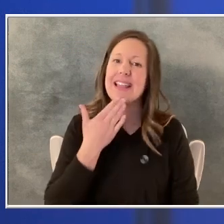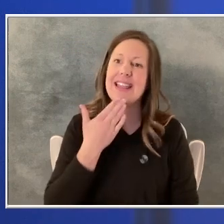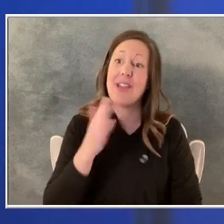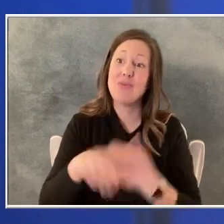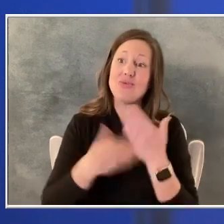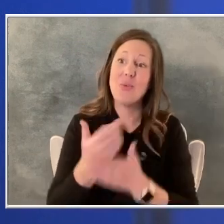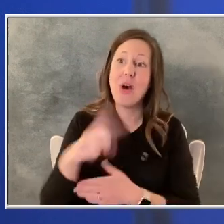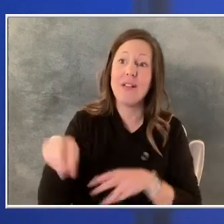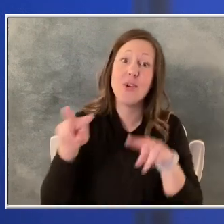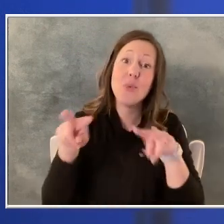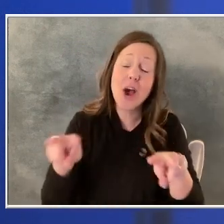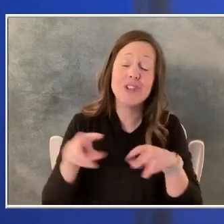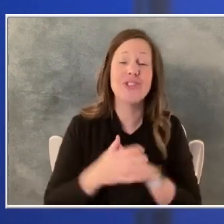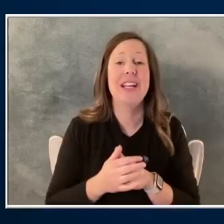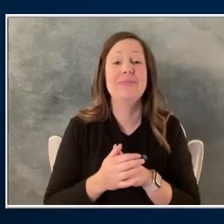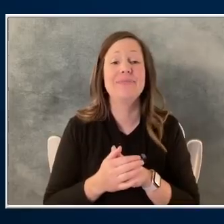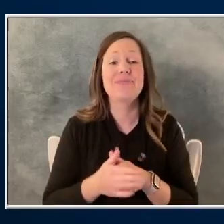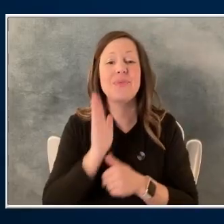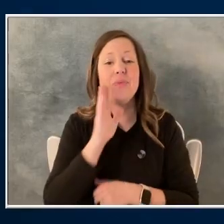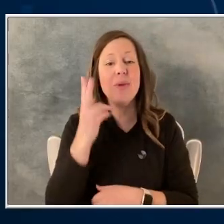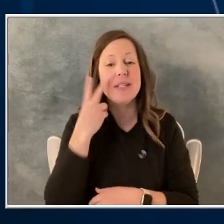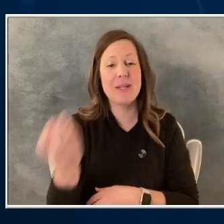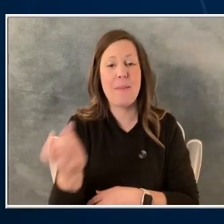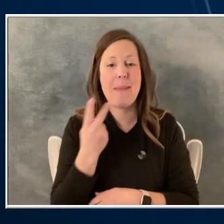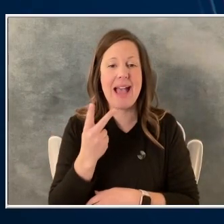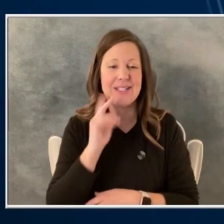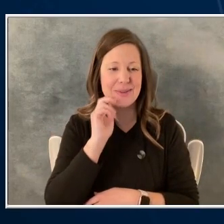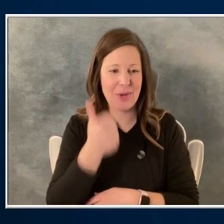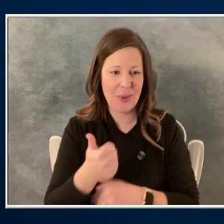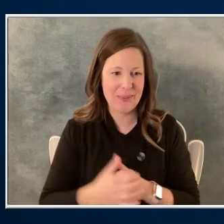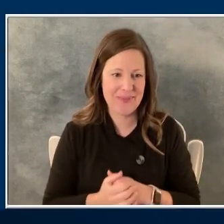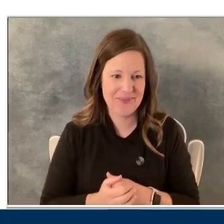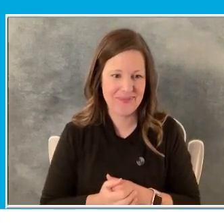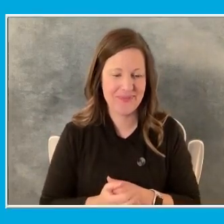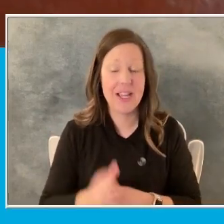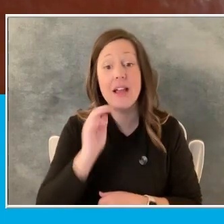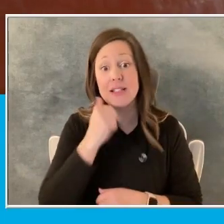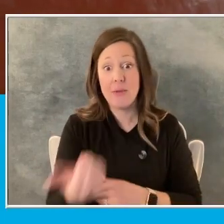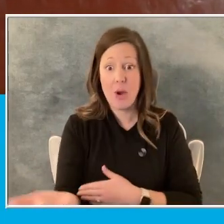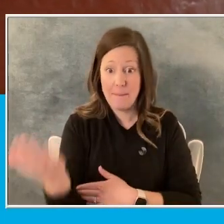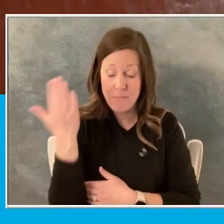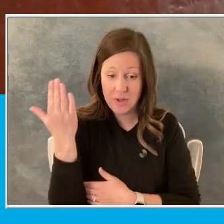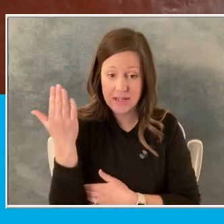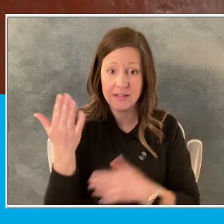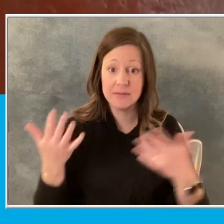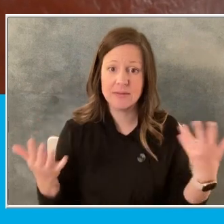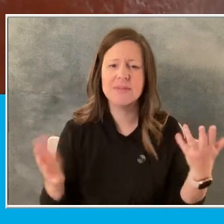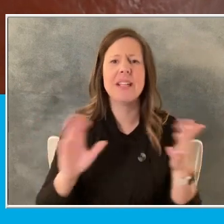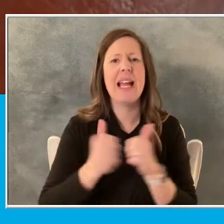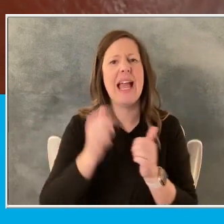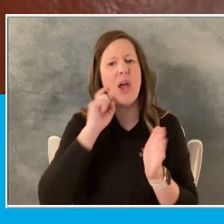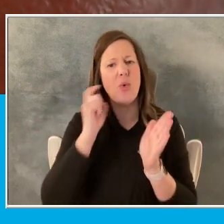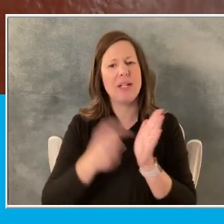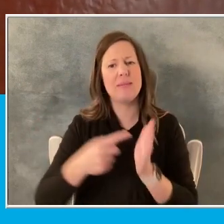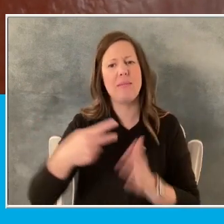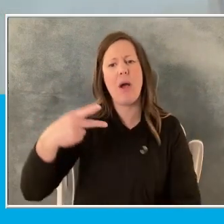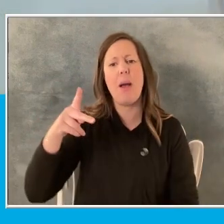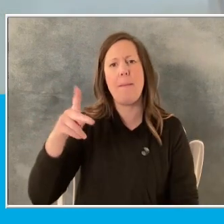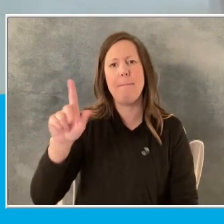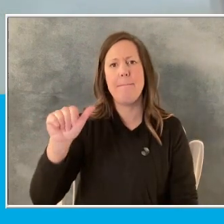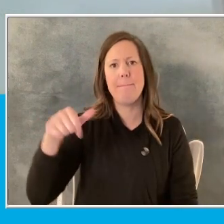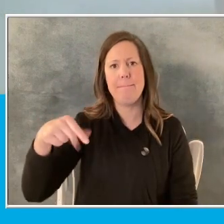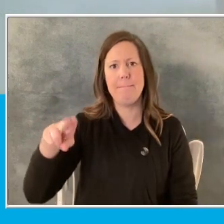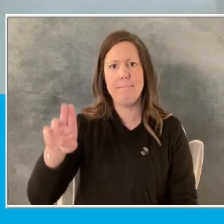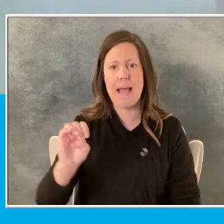for being with us today. We'll see you back here tomorrow. Coming up tomorrow on the Morning Medical Update, how to spot plaque before a heart attack.